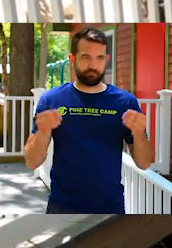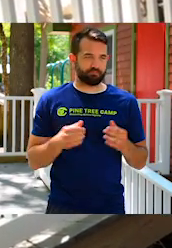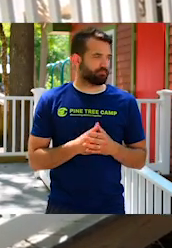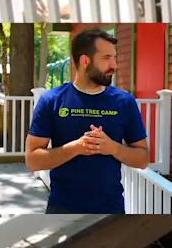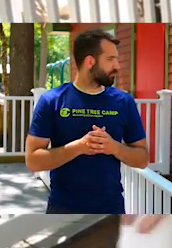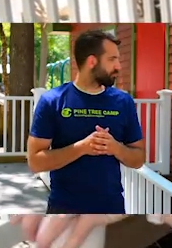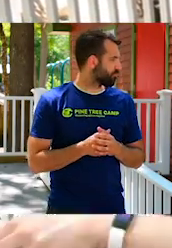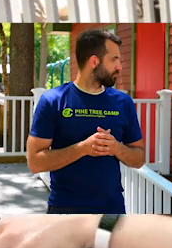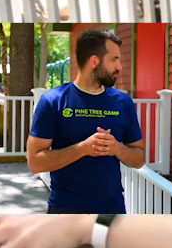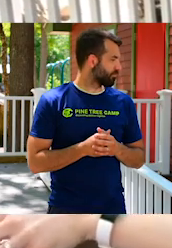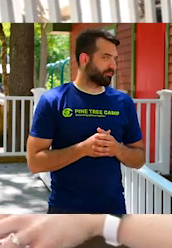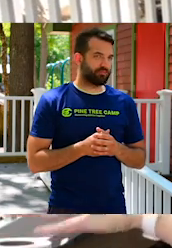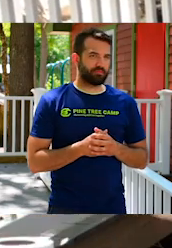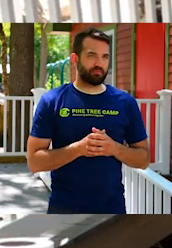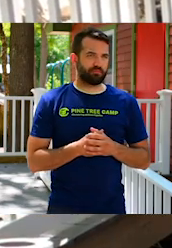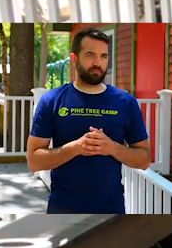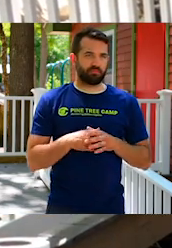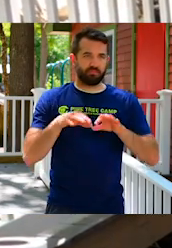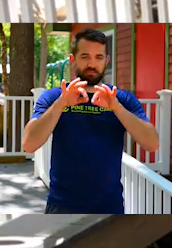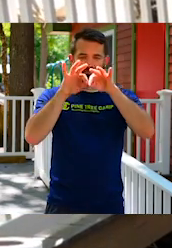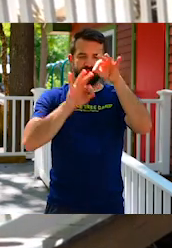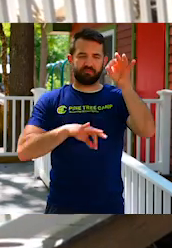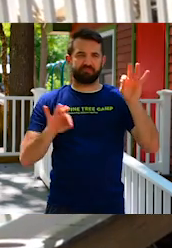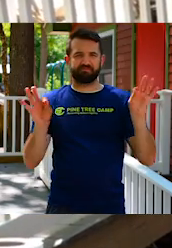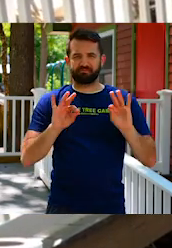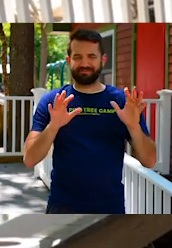It's okay if it rips.